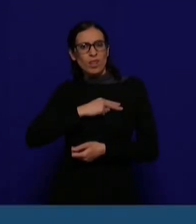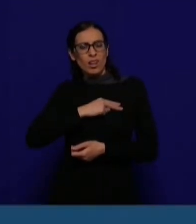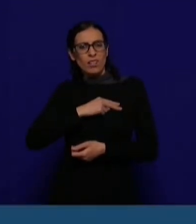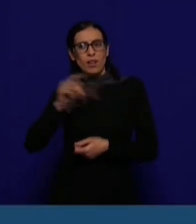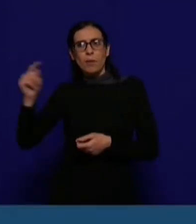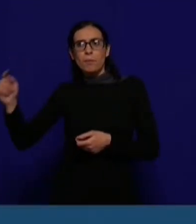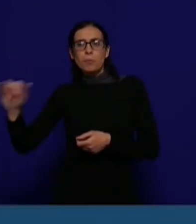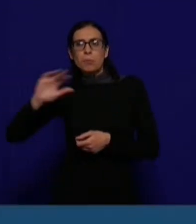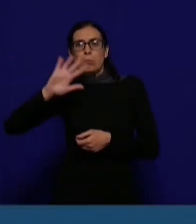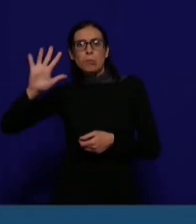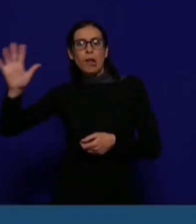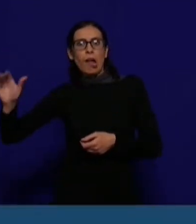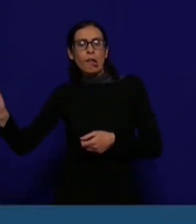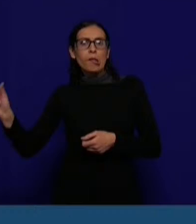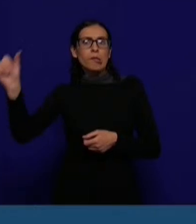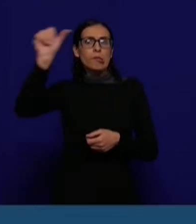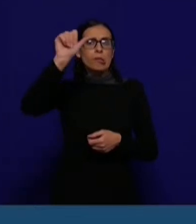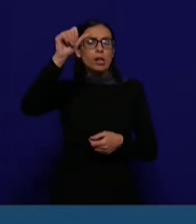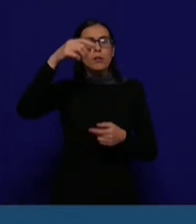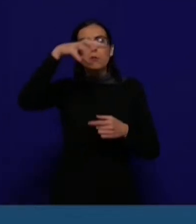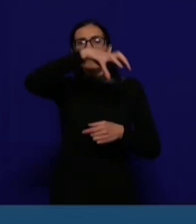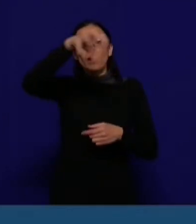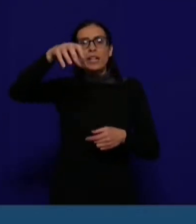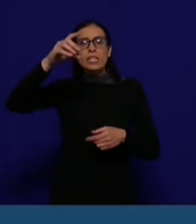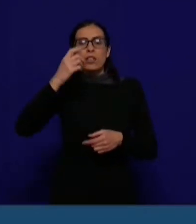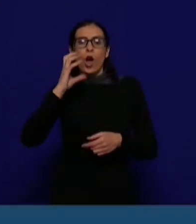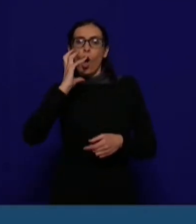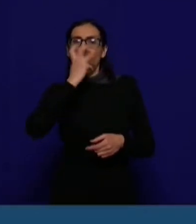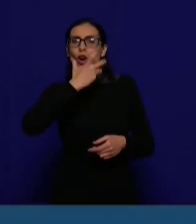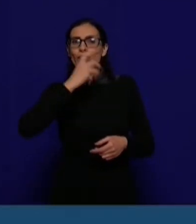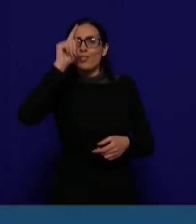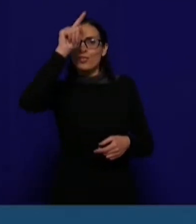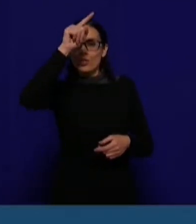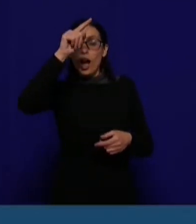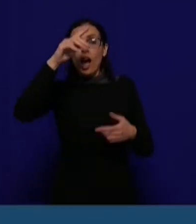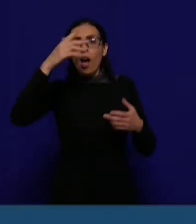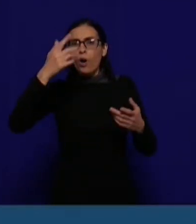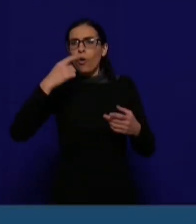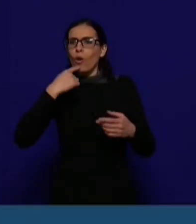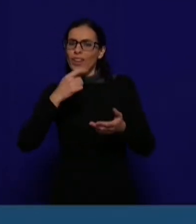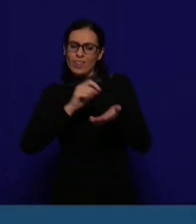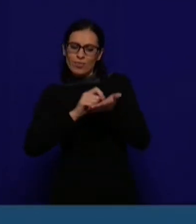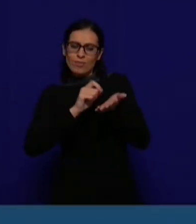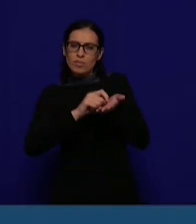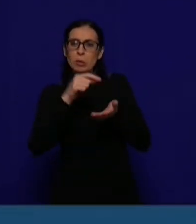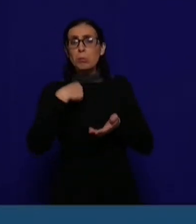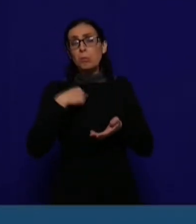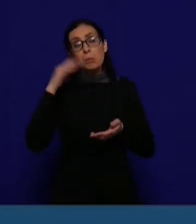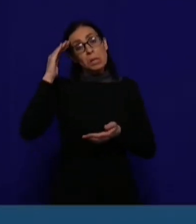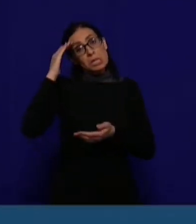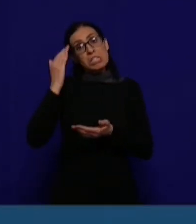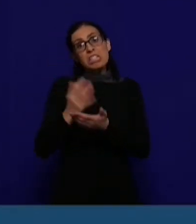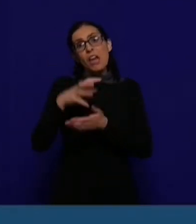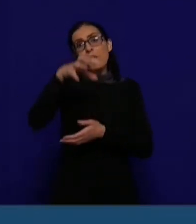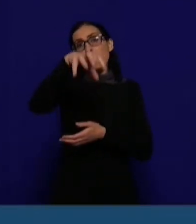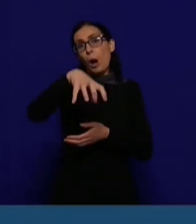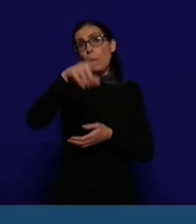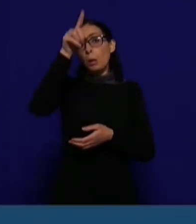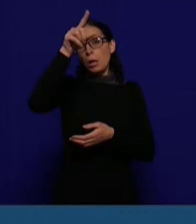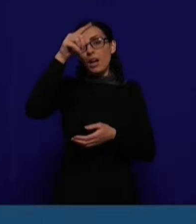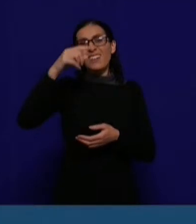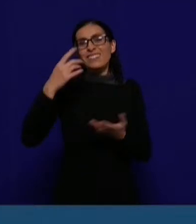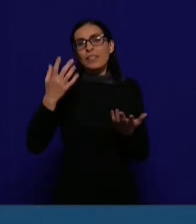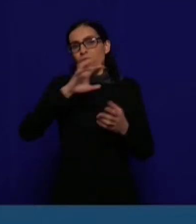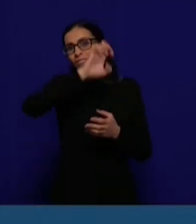qegħdin fl-amber list. U meta jkun din jimlew dawn il-karti qegħdin jgħidu li huma ġew minn safe country, minn corridor country